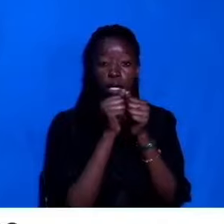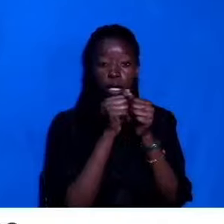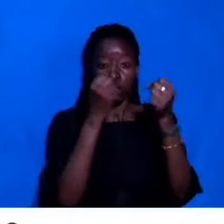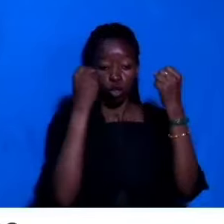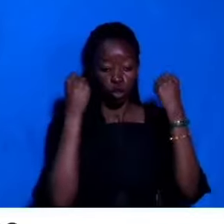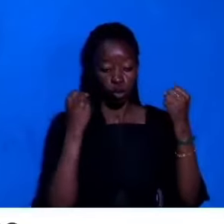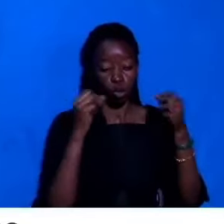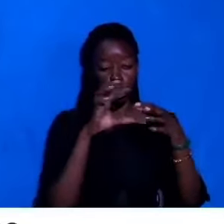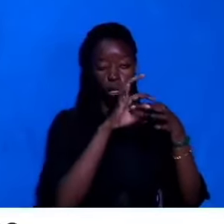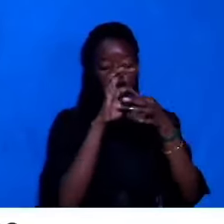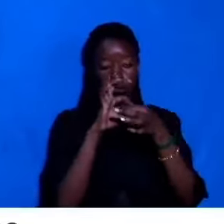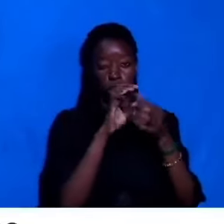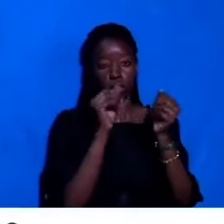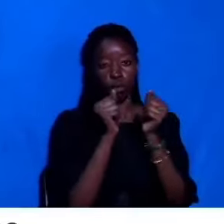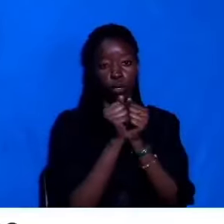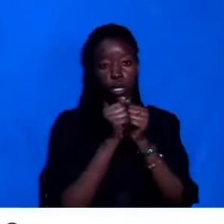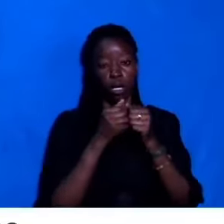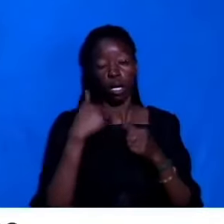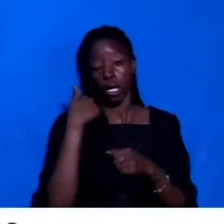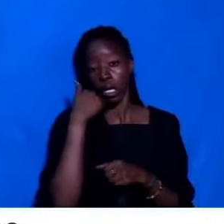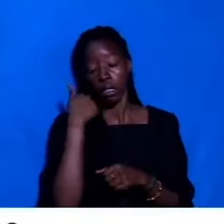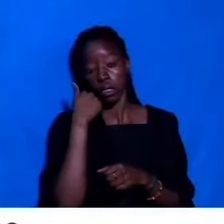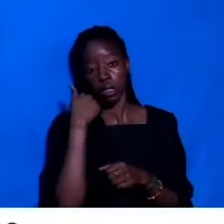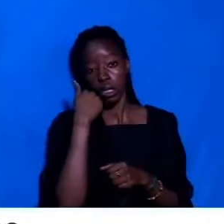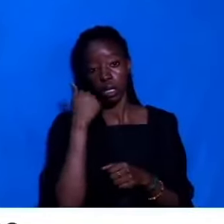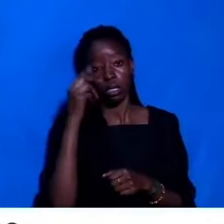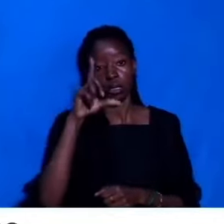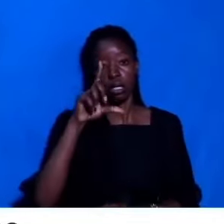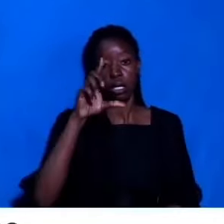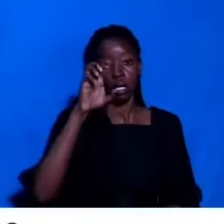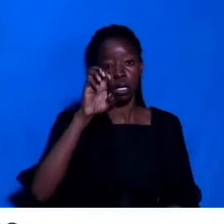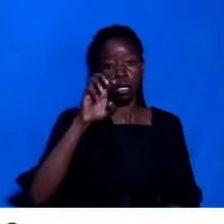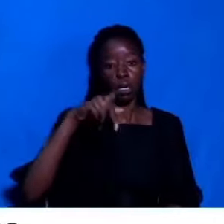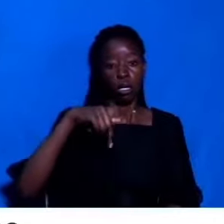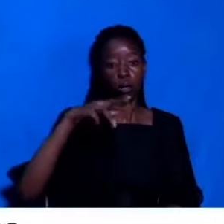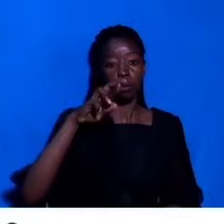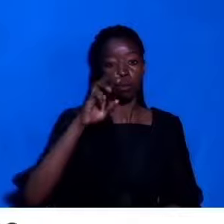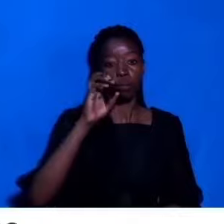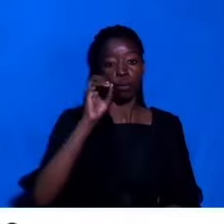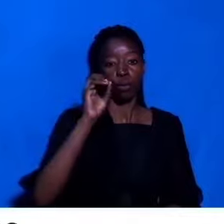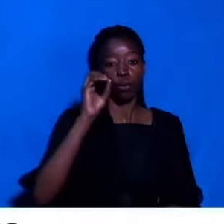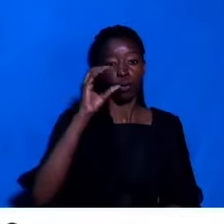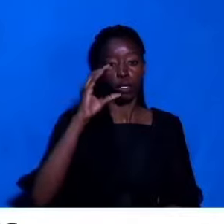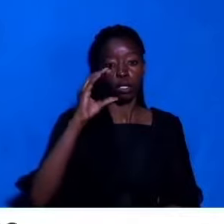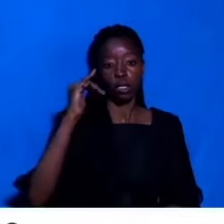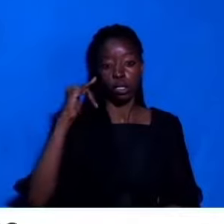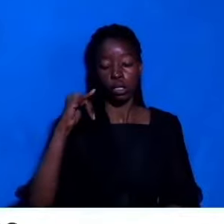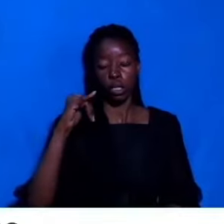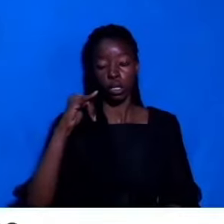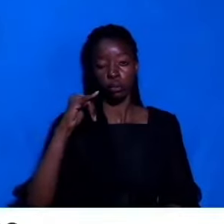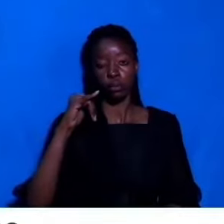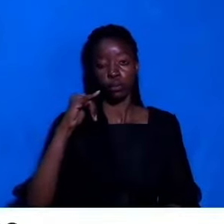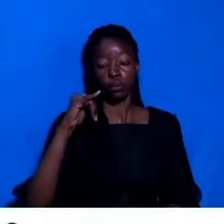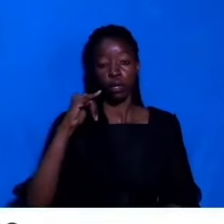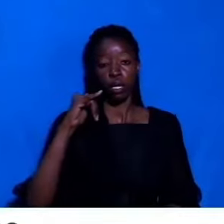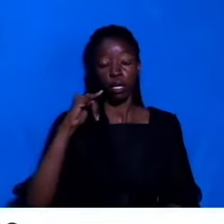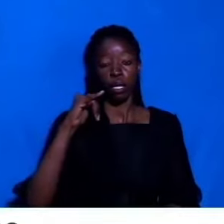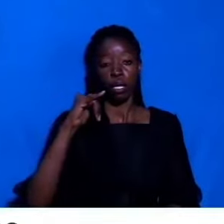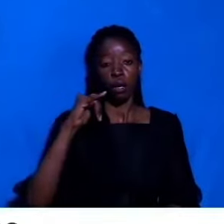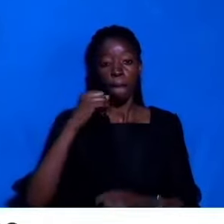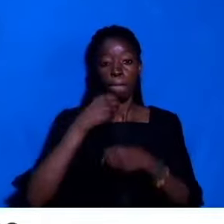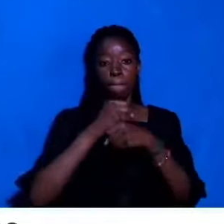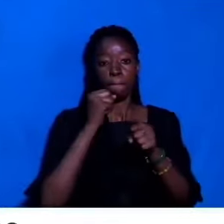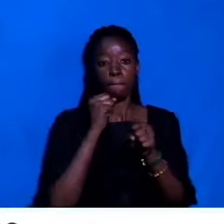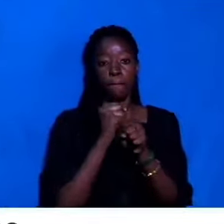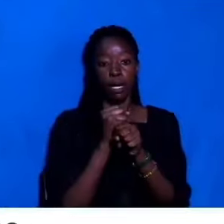leprosy. Leprosy had turned them into social outcasts. Because of being ostracized from the society, they